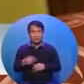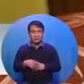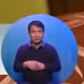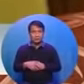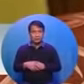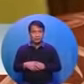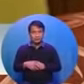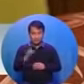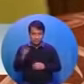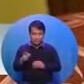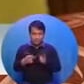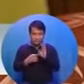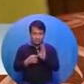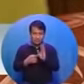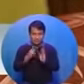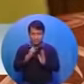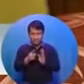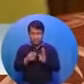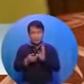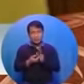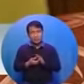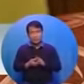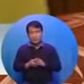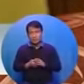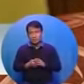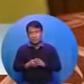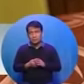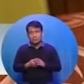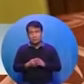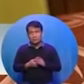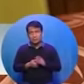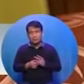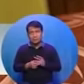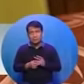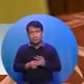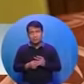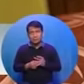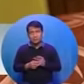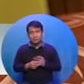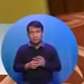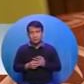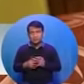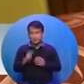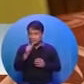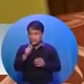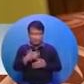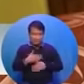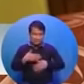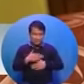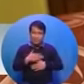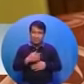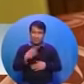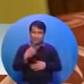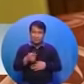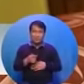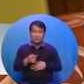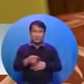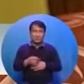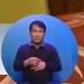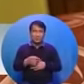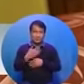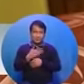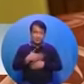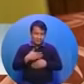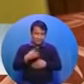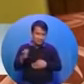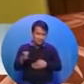Ma'am, nagsasabi kayo ng totoo. Apo. Wala lang. Hindi kayo masaya. Masaya po sobra.